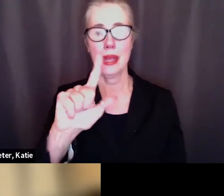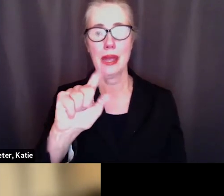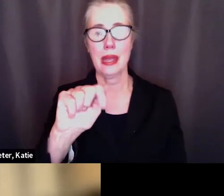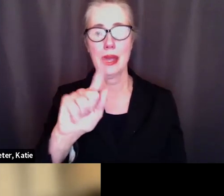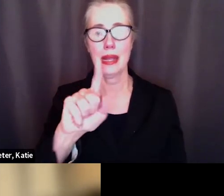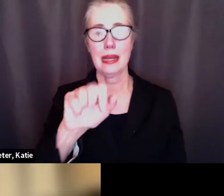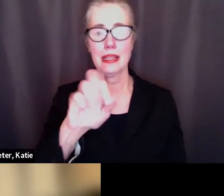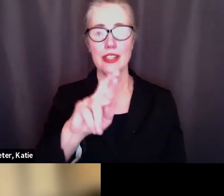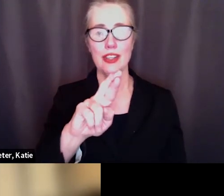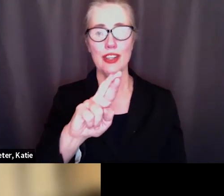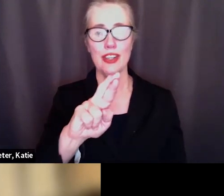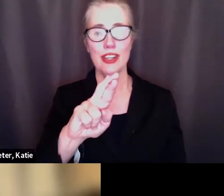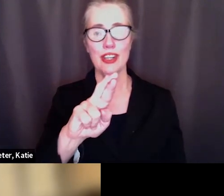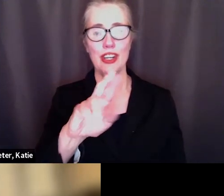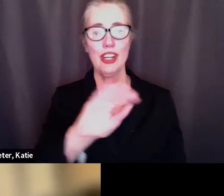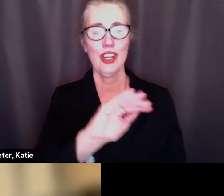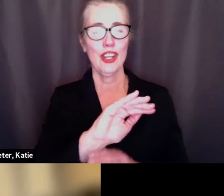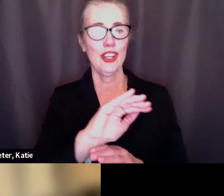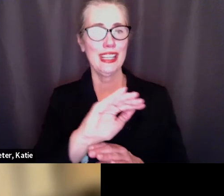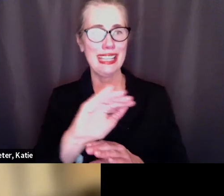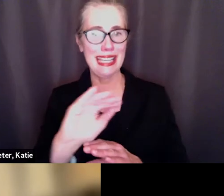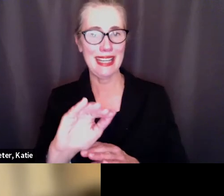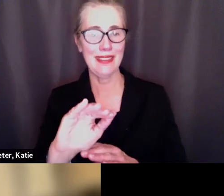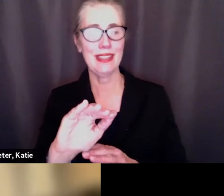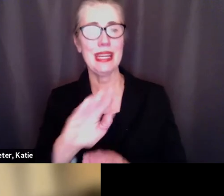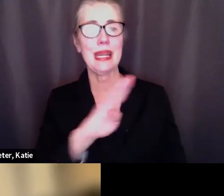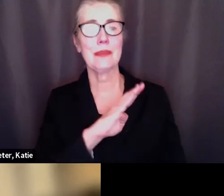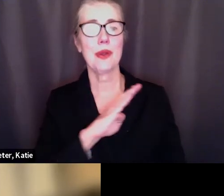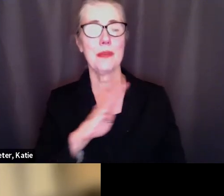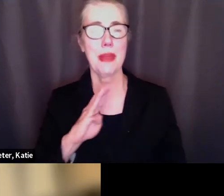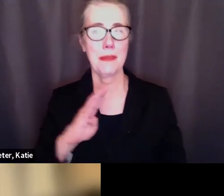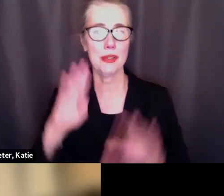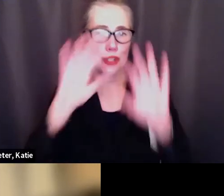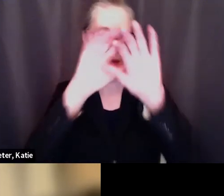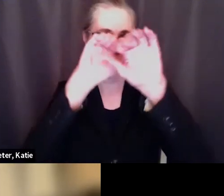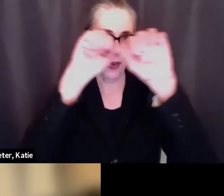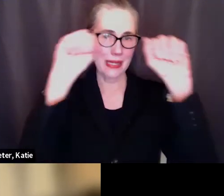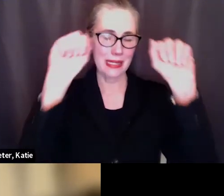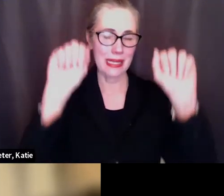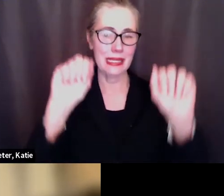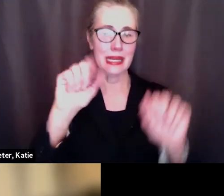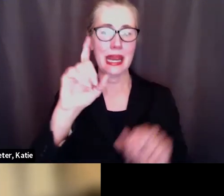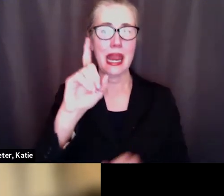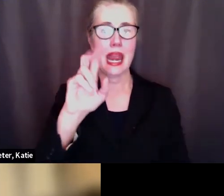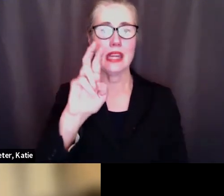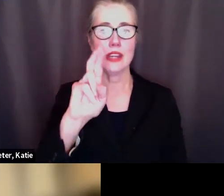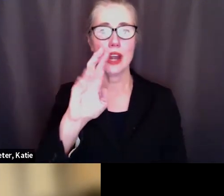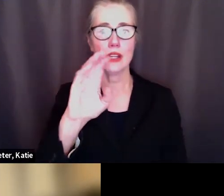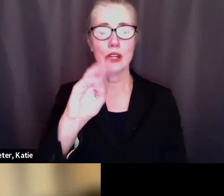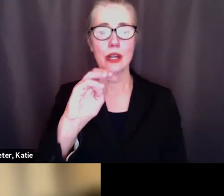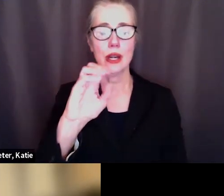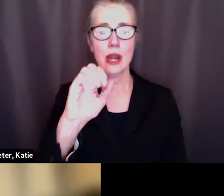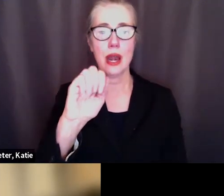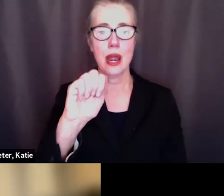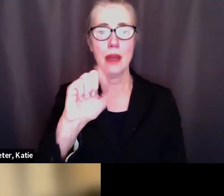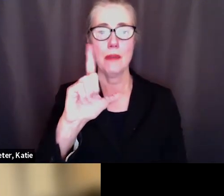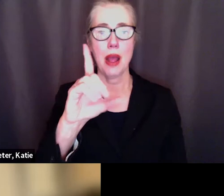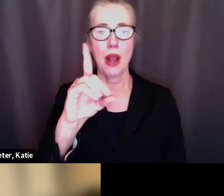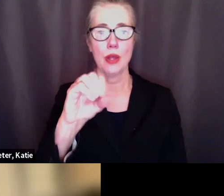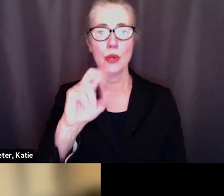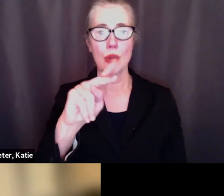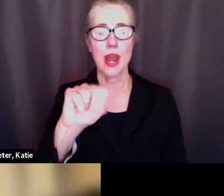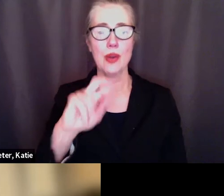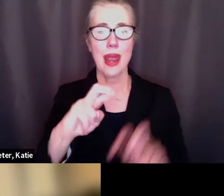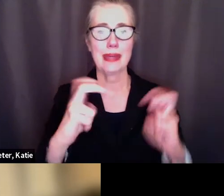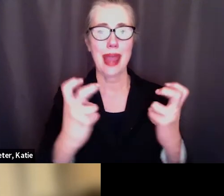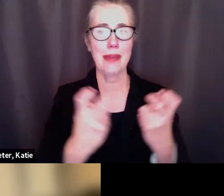good evening board members board president miss munoz and dr maldonado in the cabinet i want to thank you